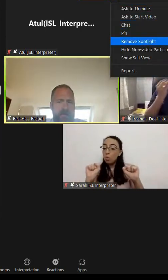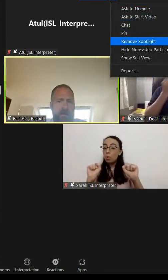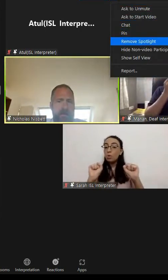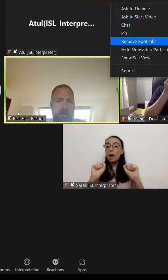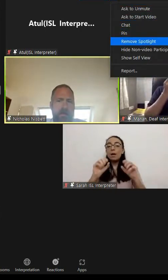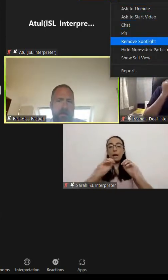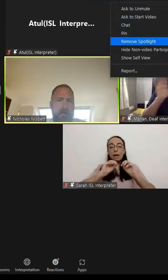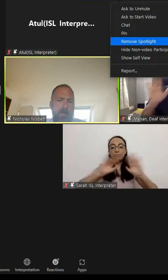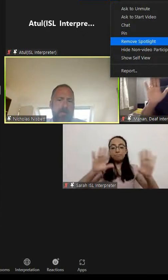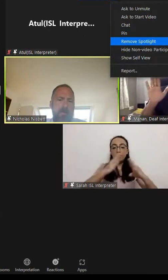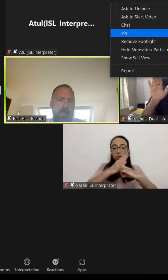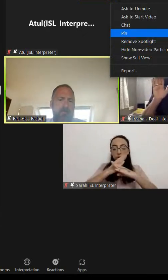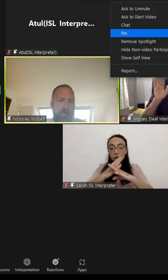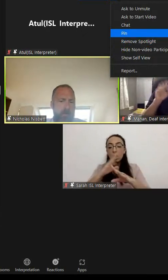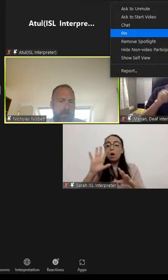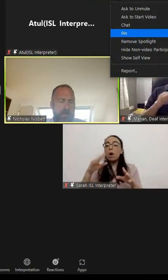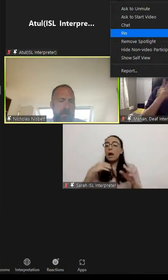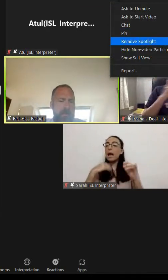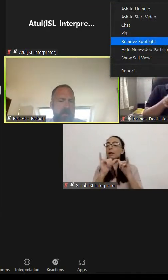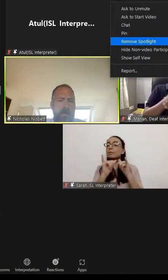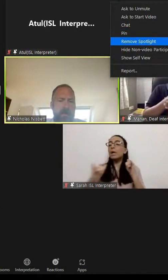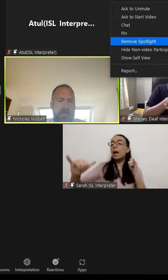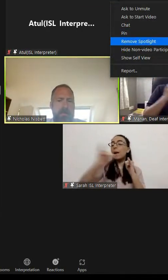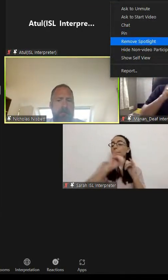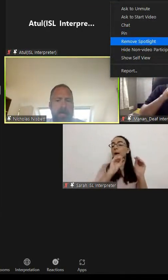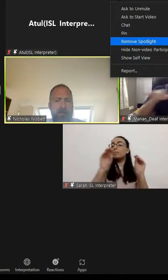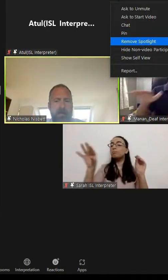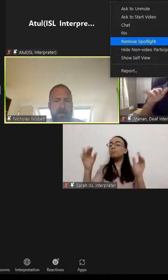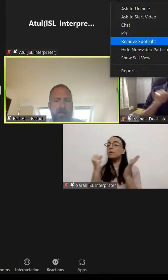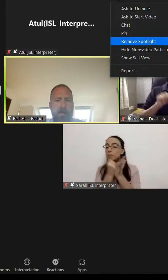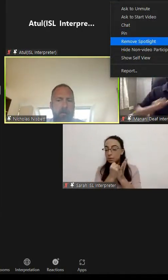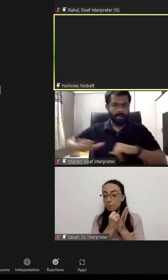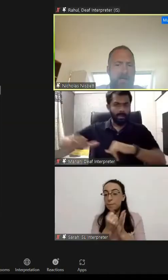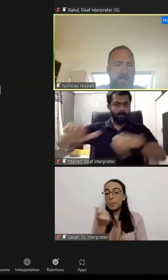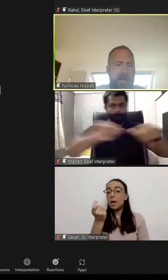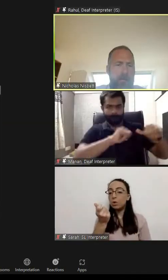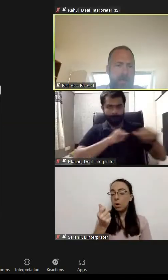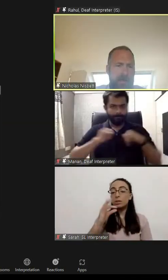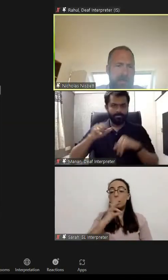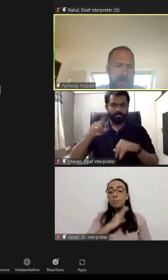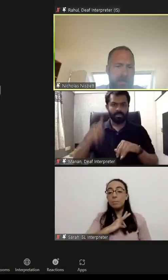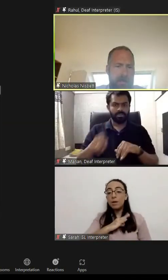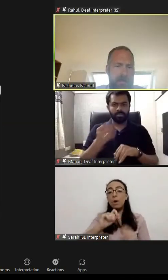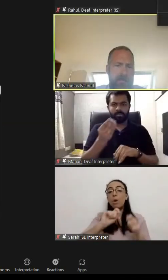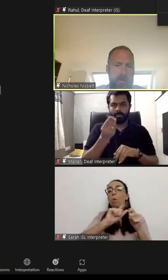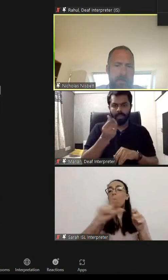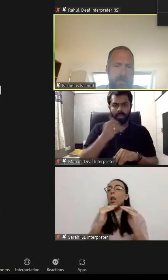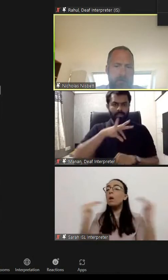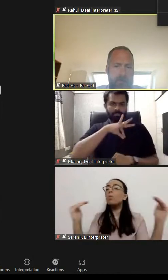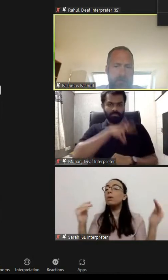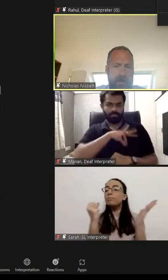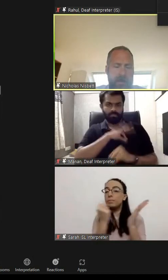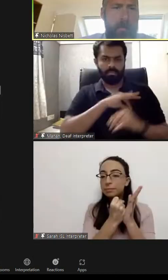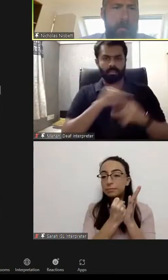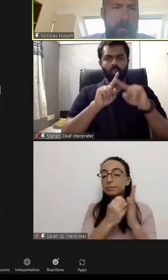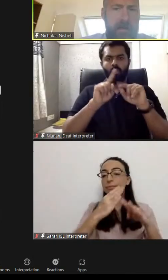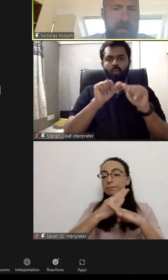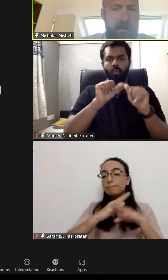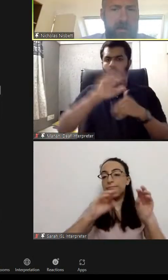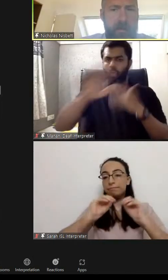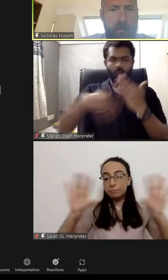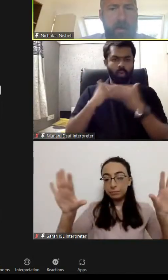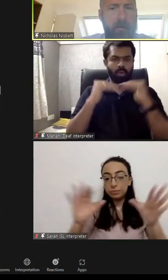unfairness. So how are not only resources, but also costs and benefits of action and policy distributed?